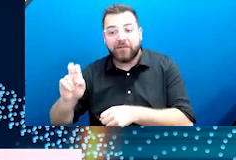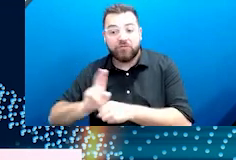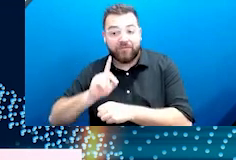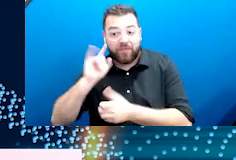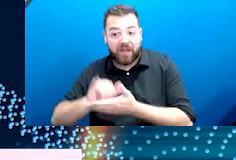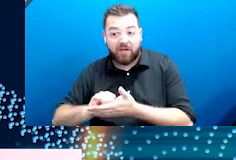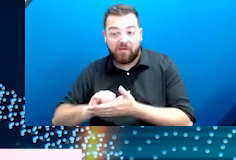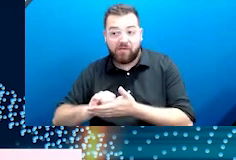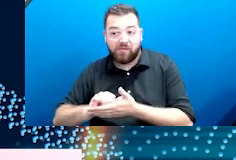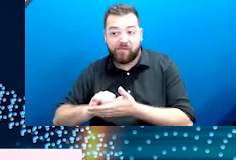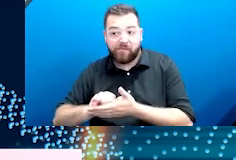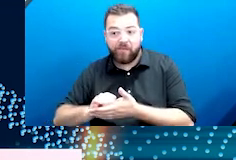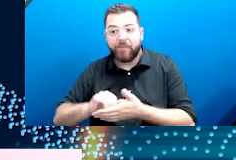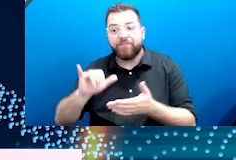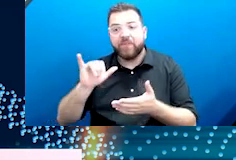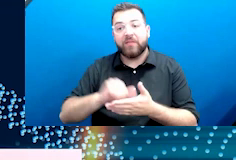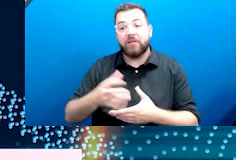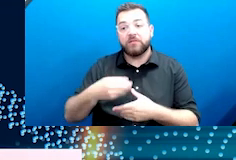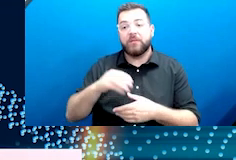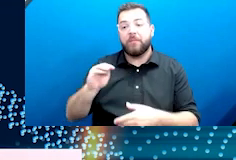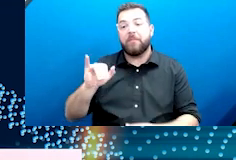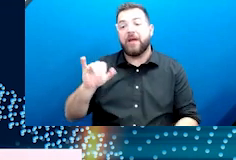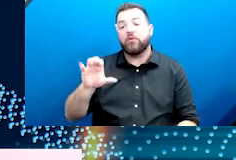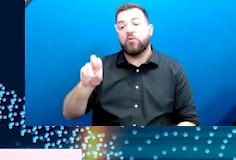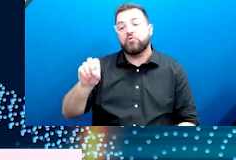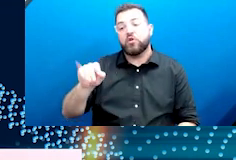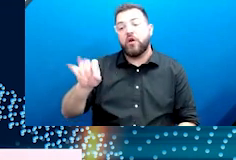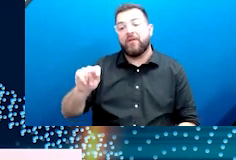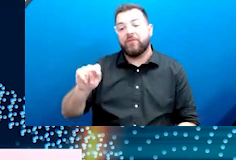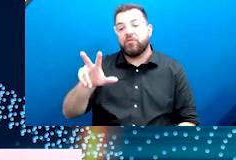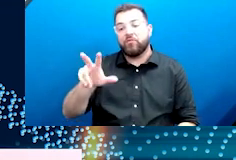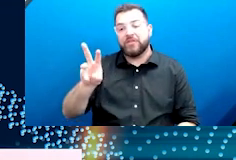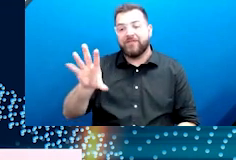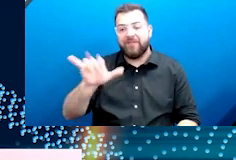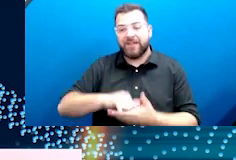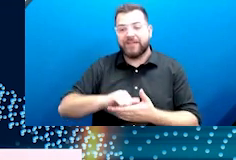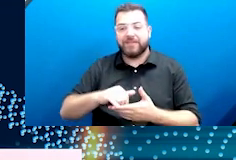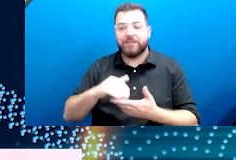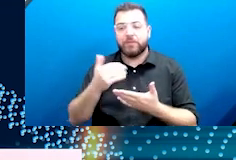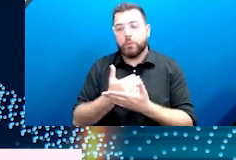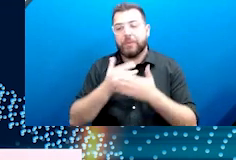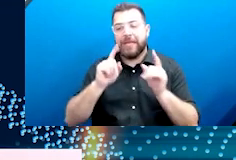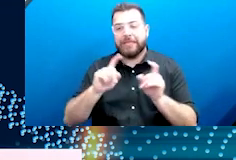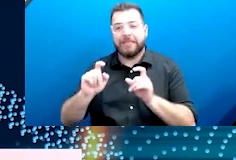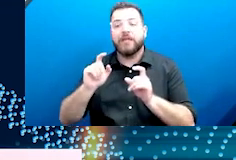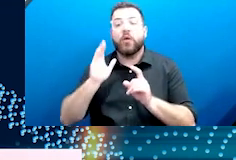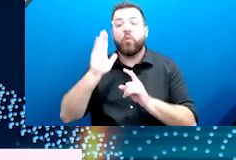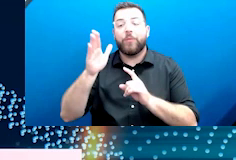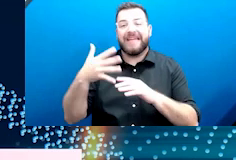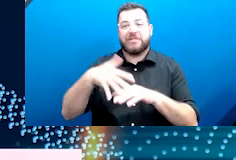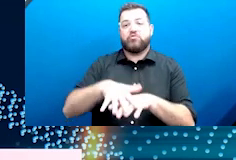That's Microsoft 365, their Copilot program here. It's going to be integrated into